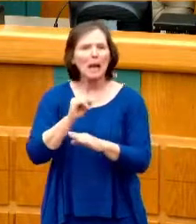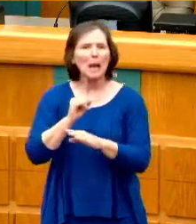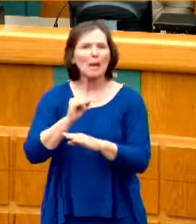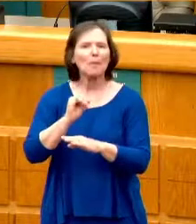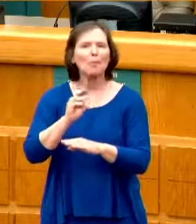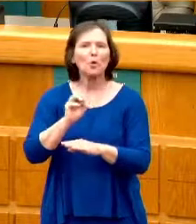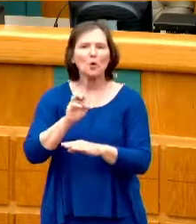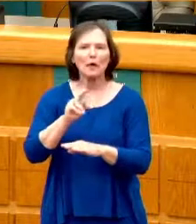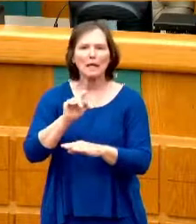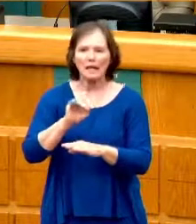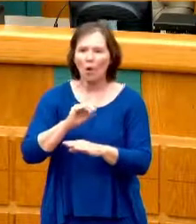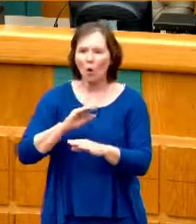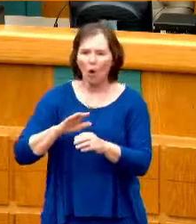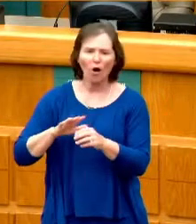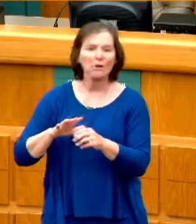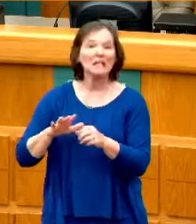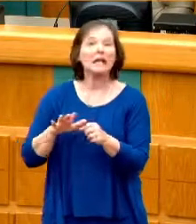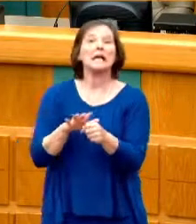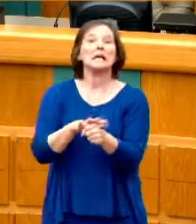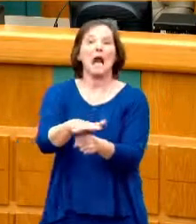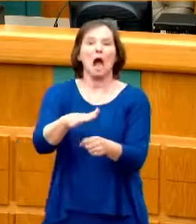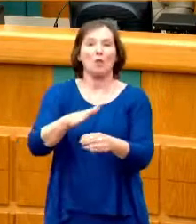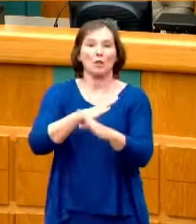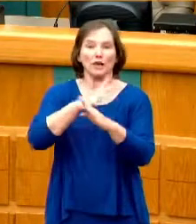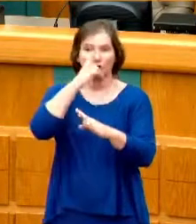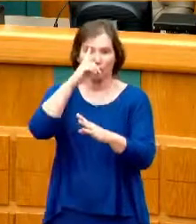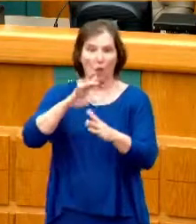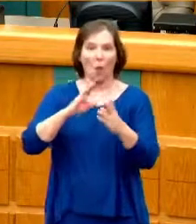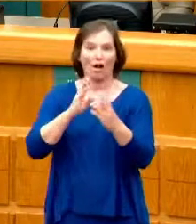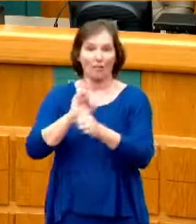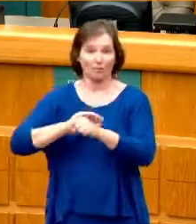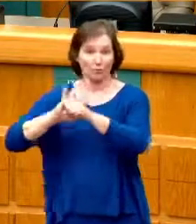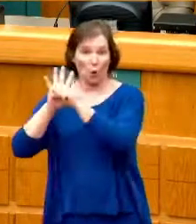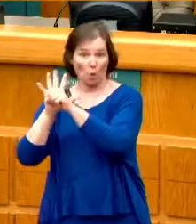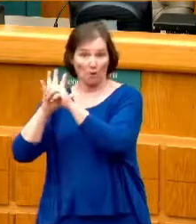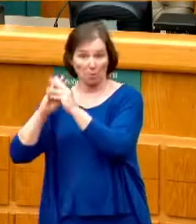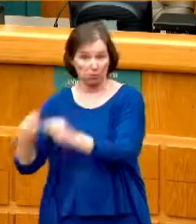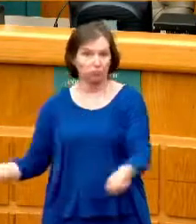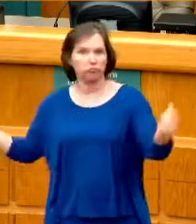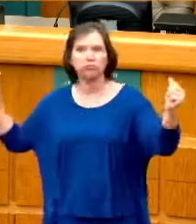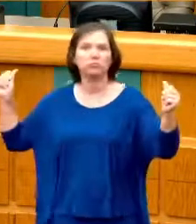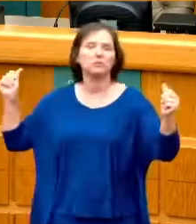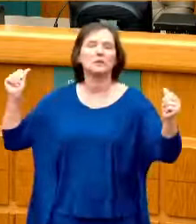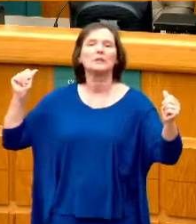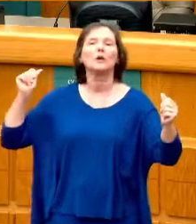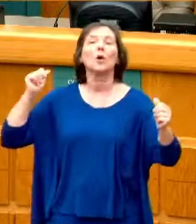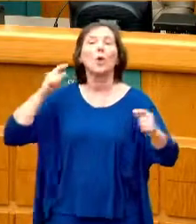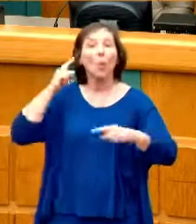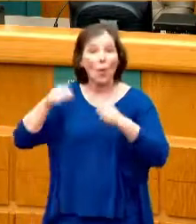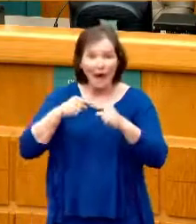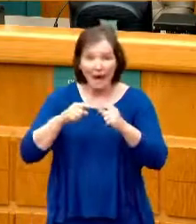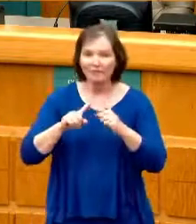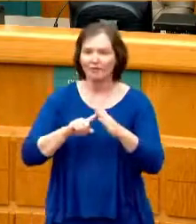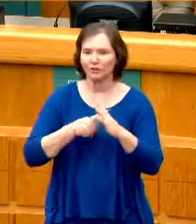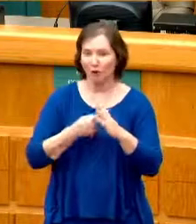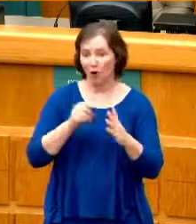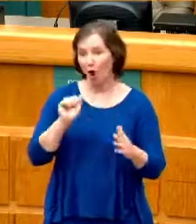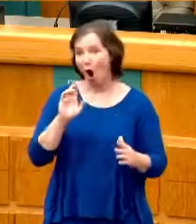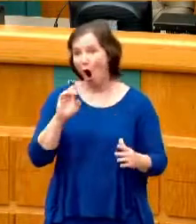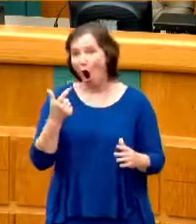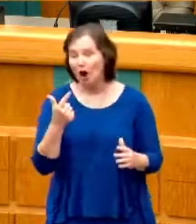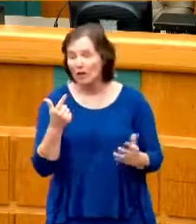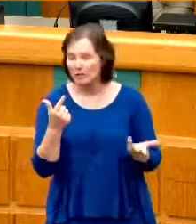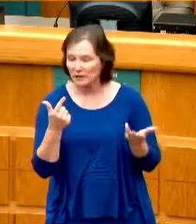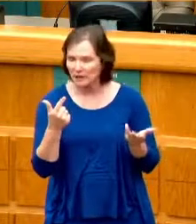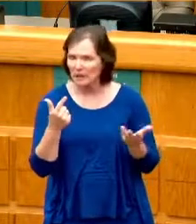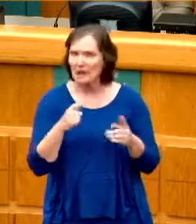combined efforts of other providers in the health district, maybe we could see herd immunity even sooner. This is also great